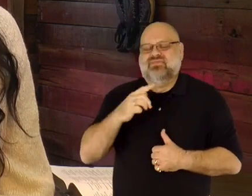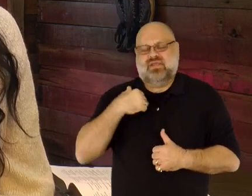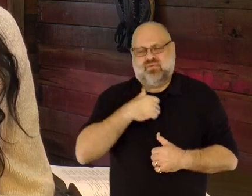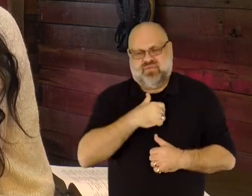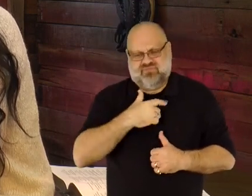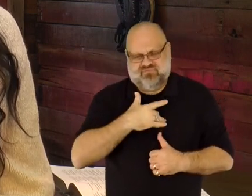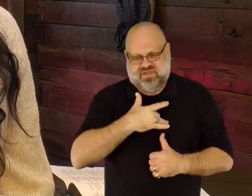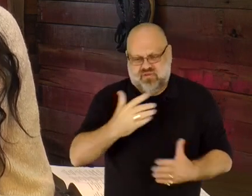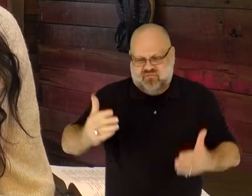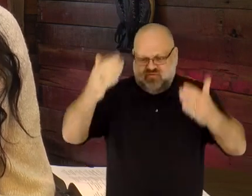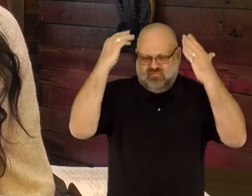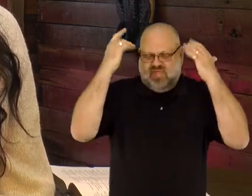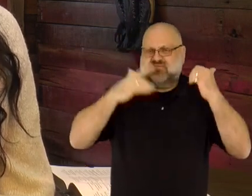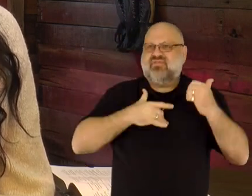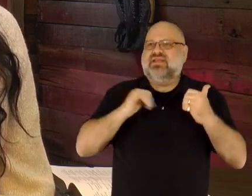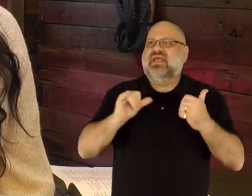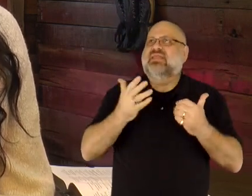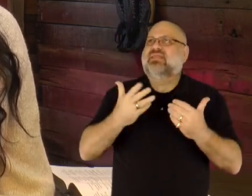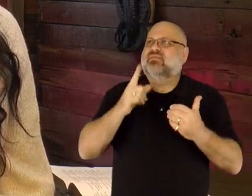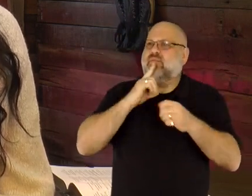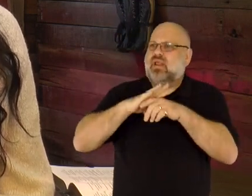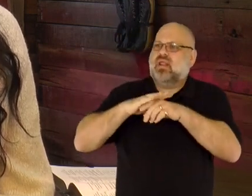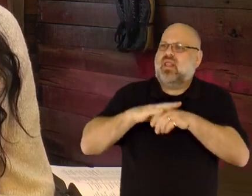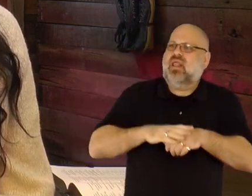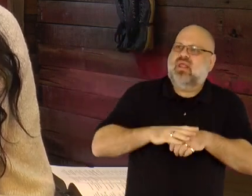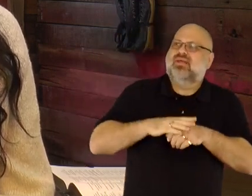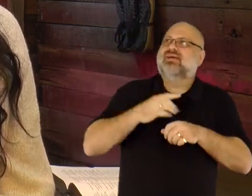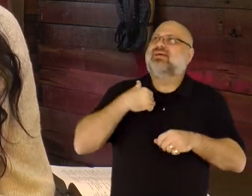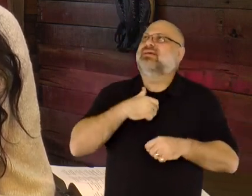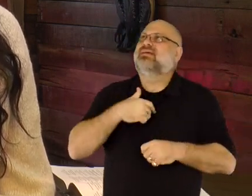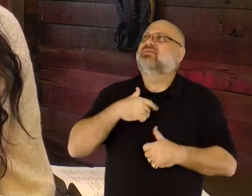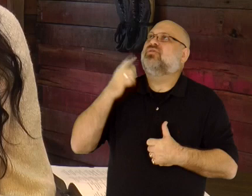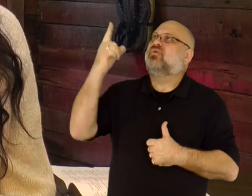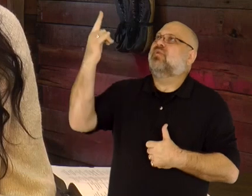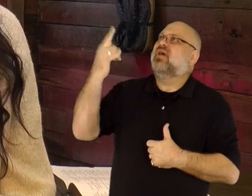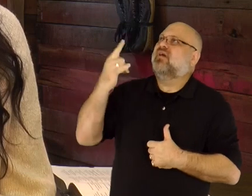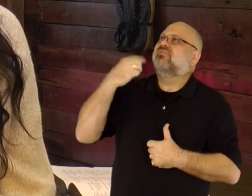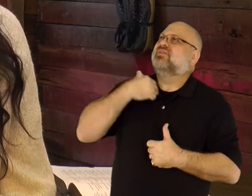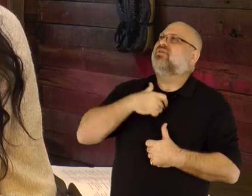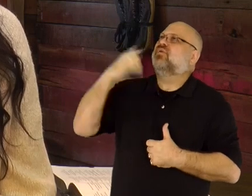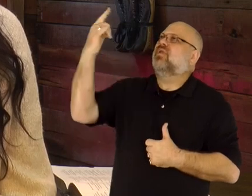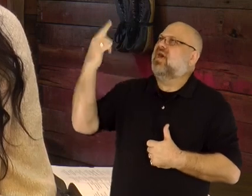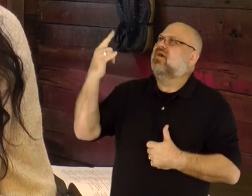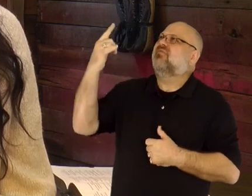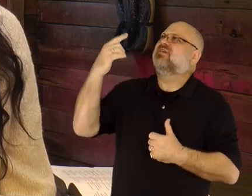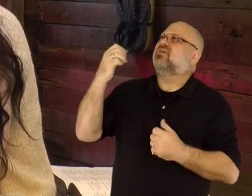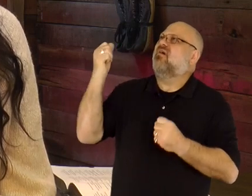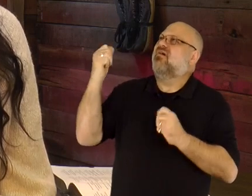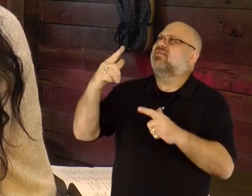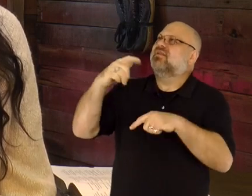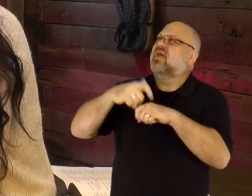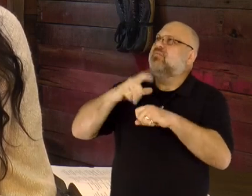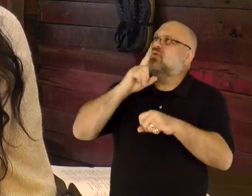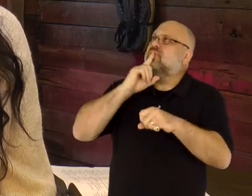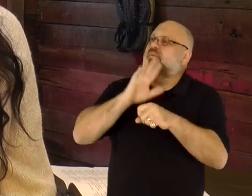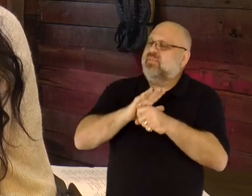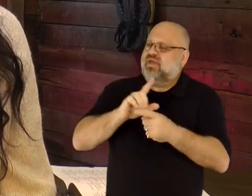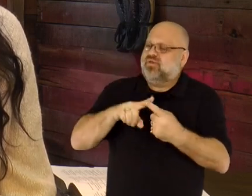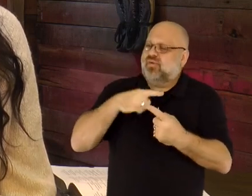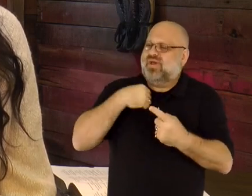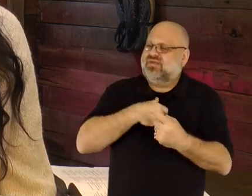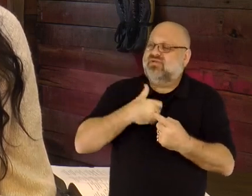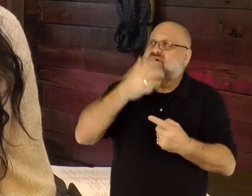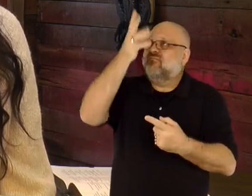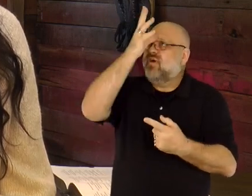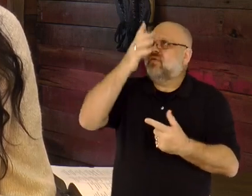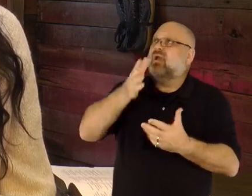Even when we're a little overwhelmed and it feels like things are really weighing down on us, you love us. God, you love us all the time. You are committed